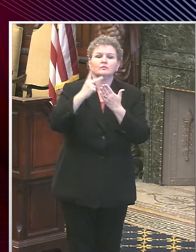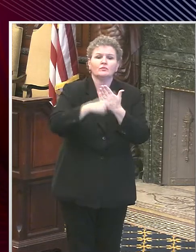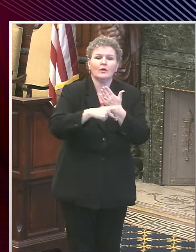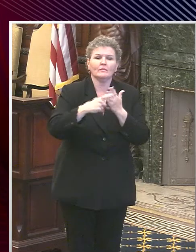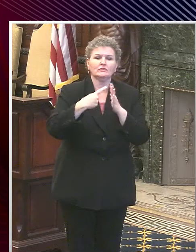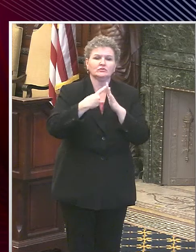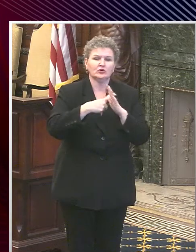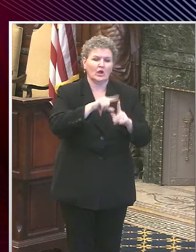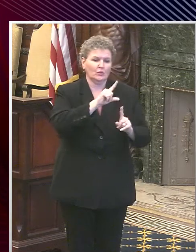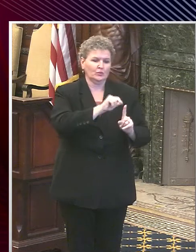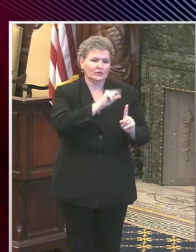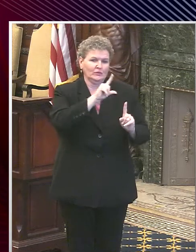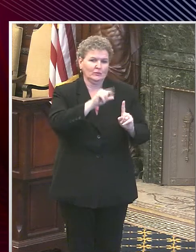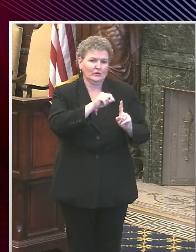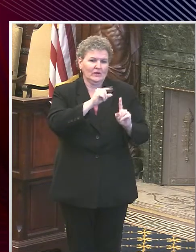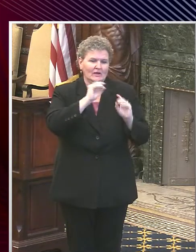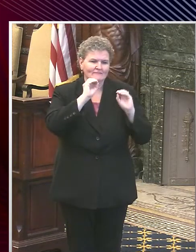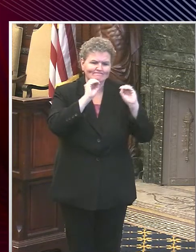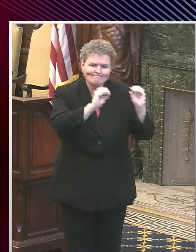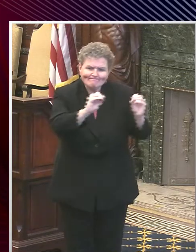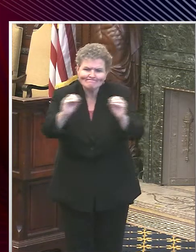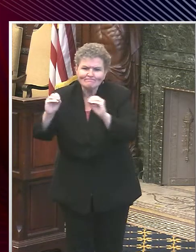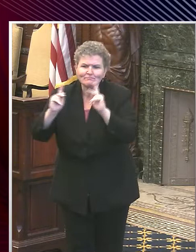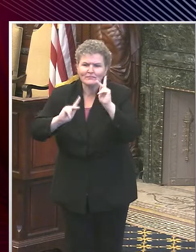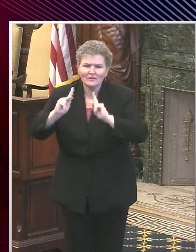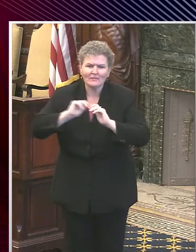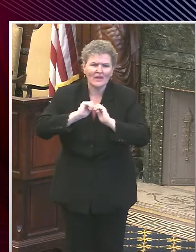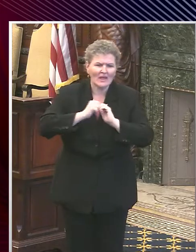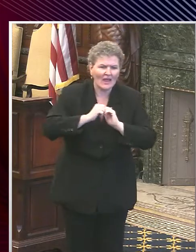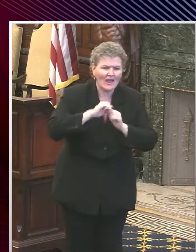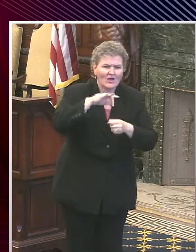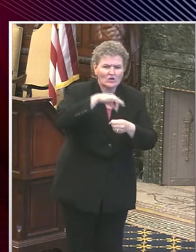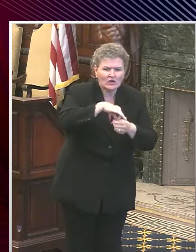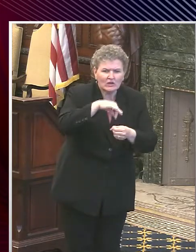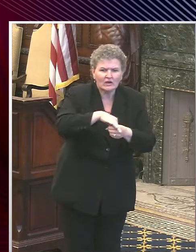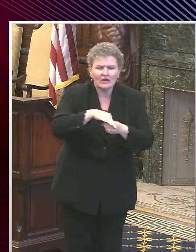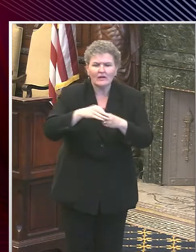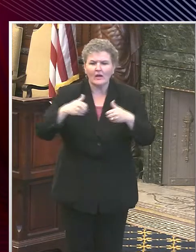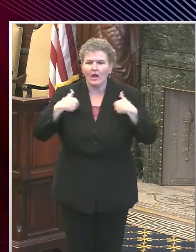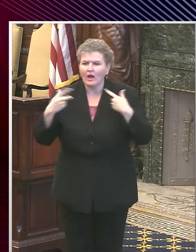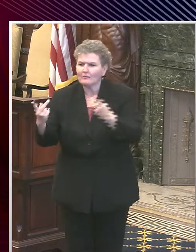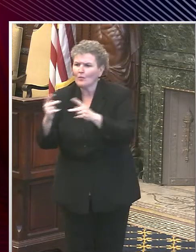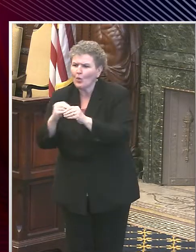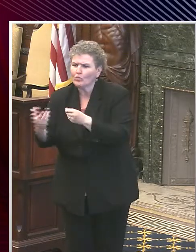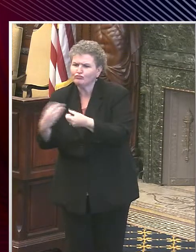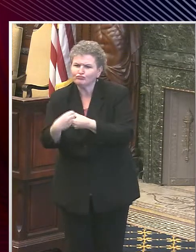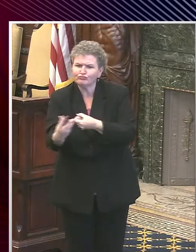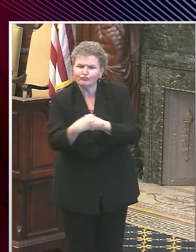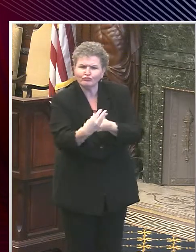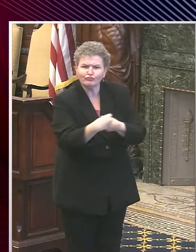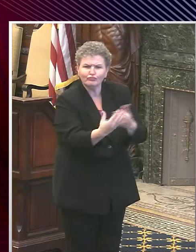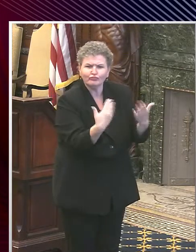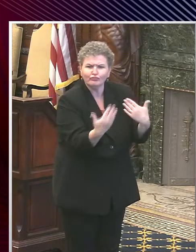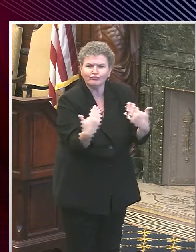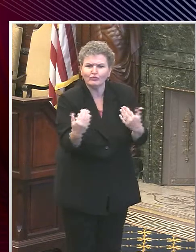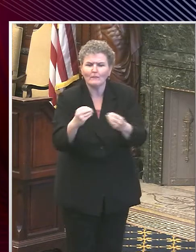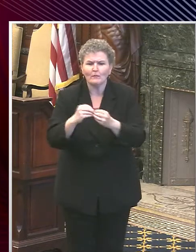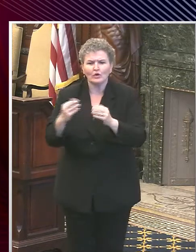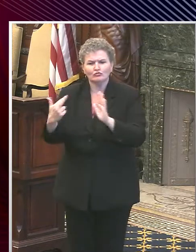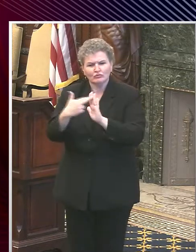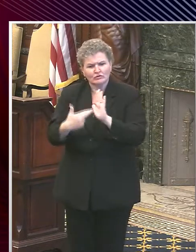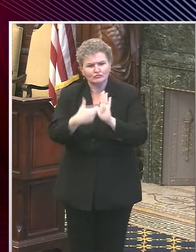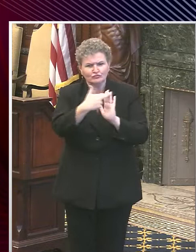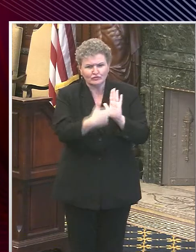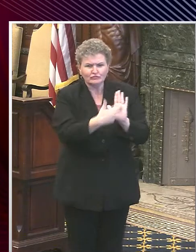coordinated voter education and registration effort geared toward engaging young people in the lead up to the election. The youth